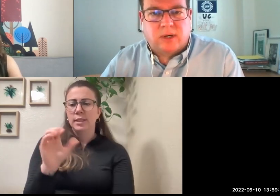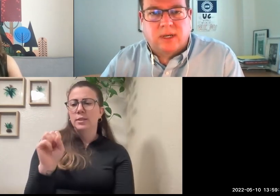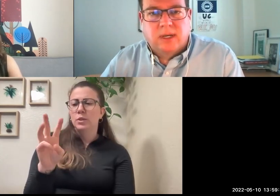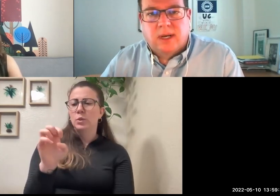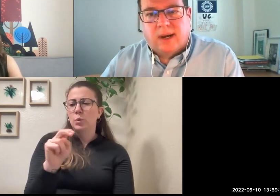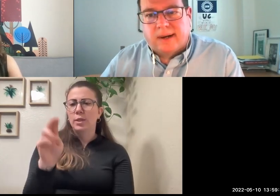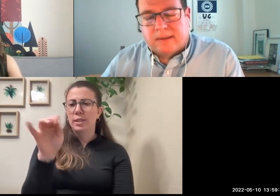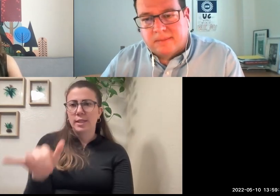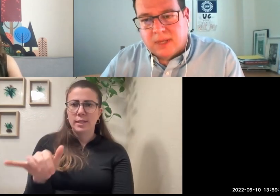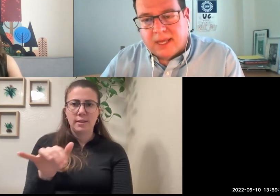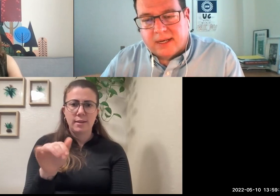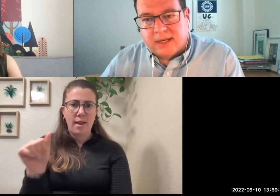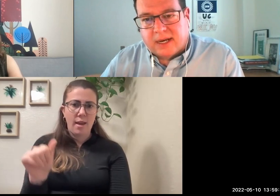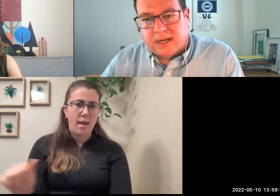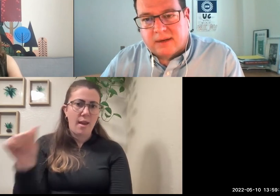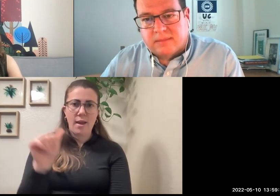csweeney@aflcio.org.